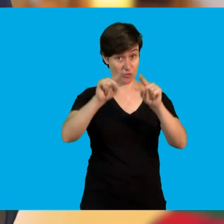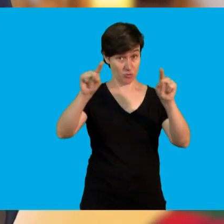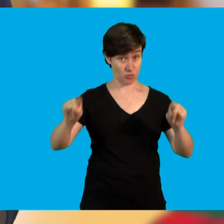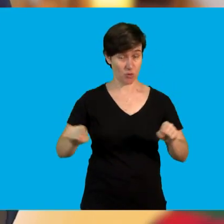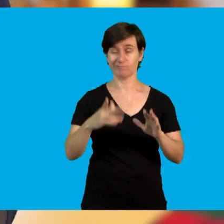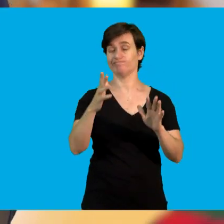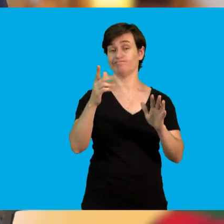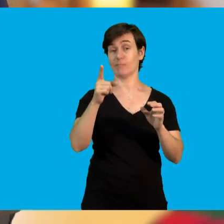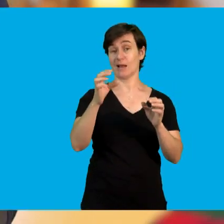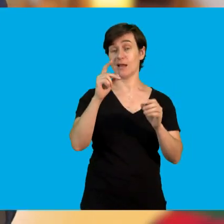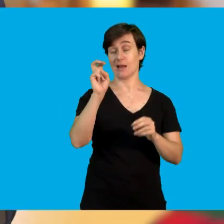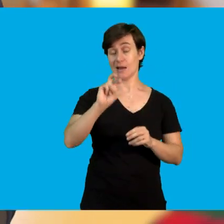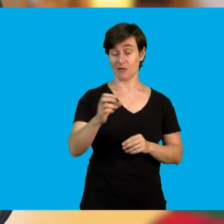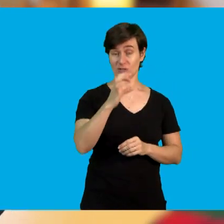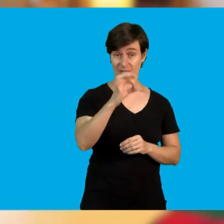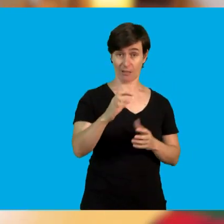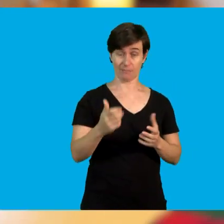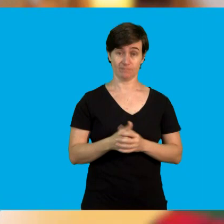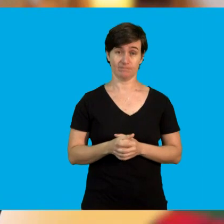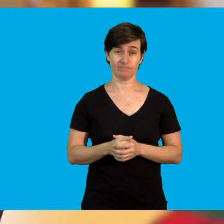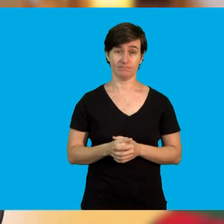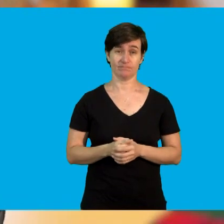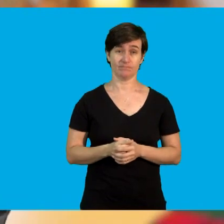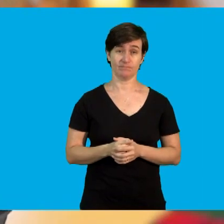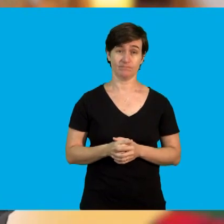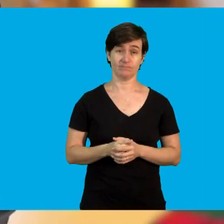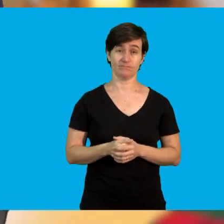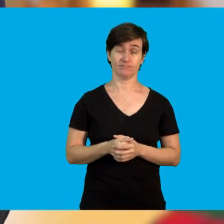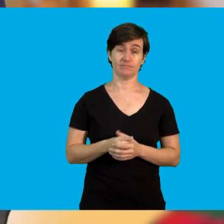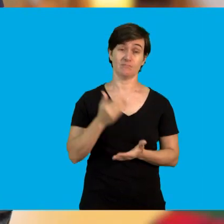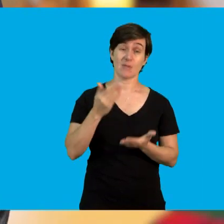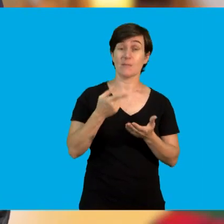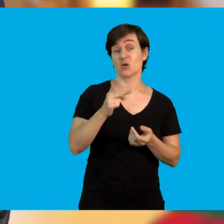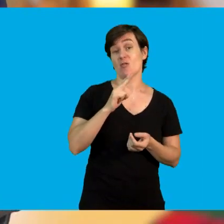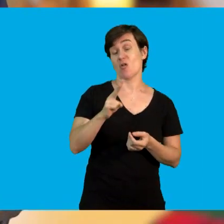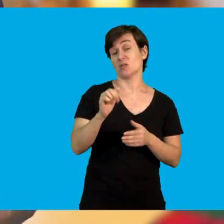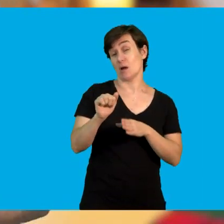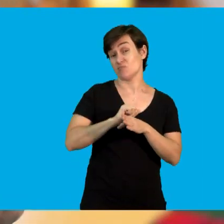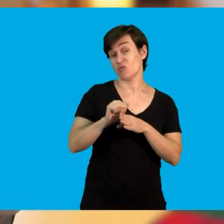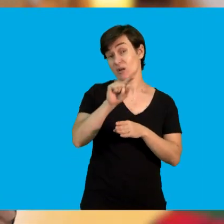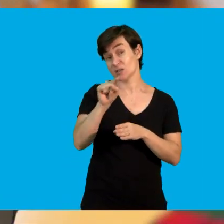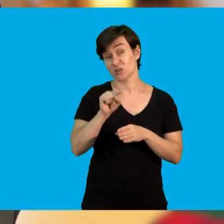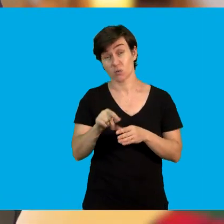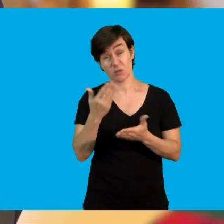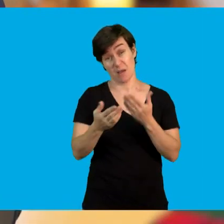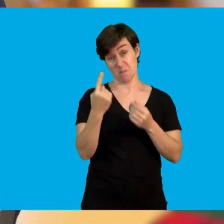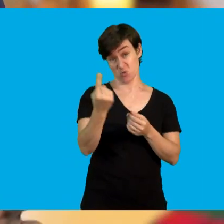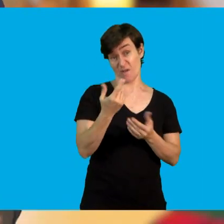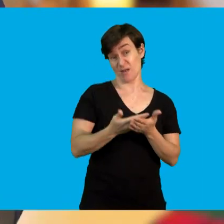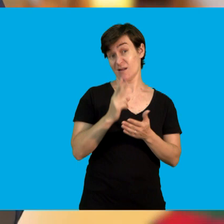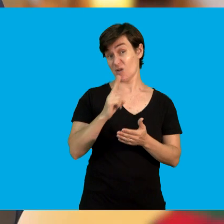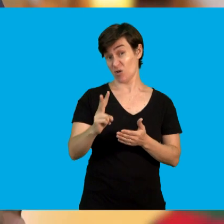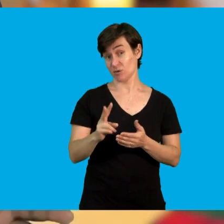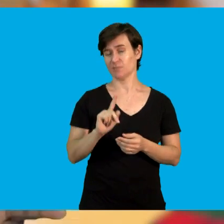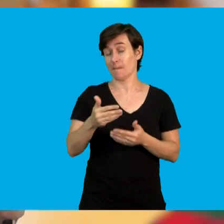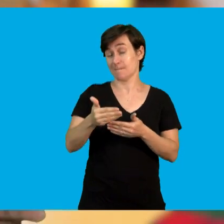electric circuit, the electric cells. Either we can you can answer the practice questions or even the application questions on your